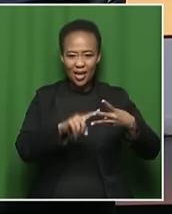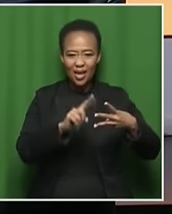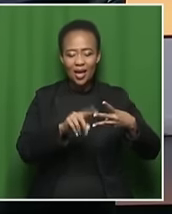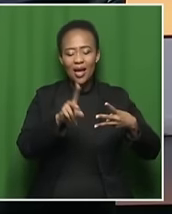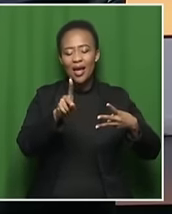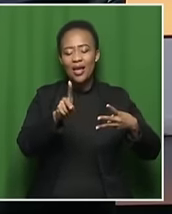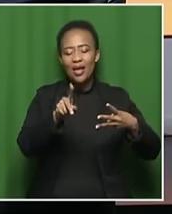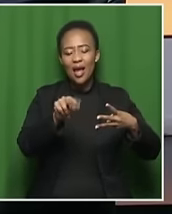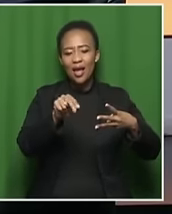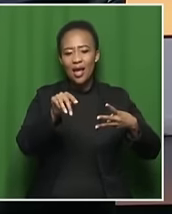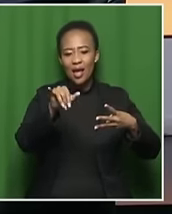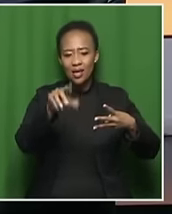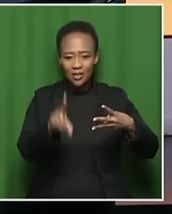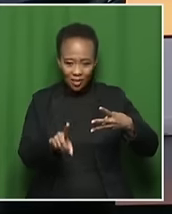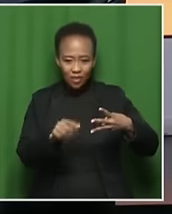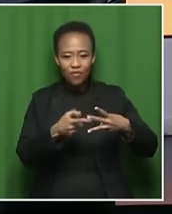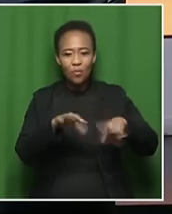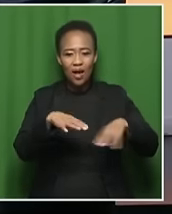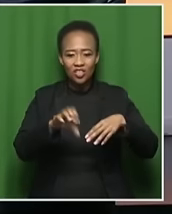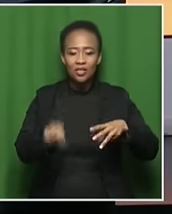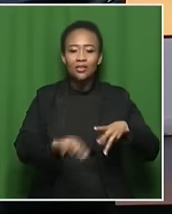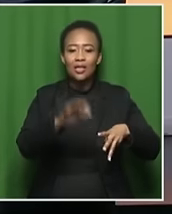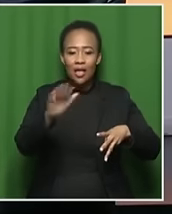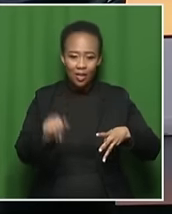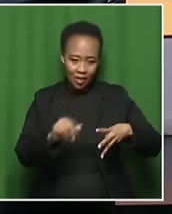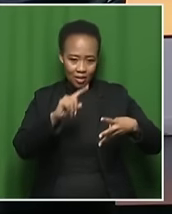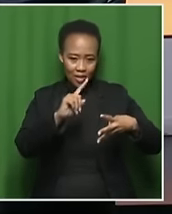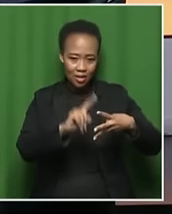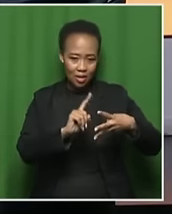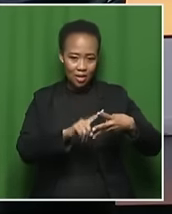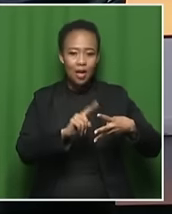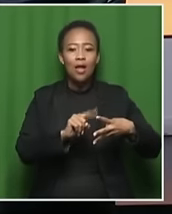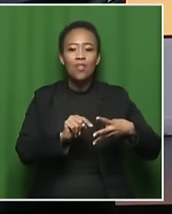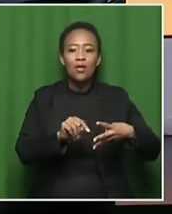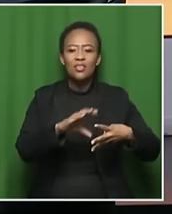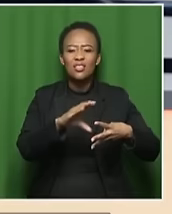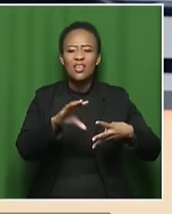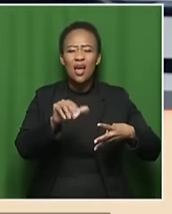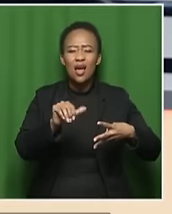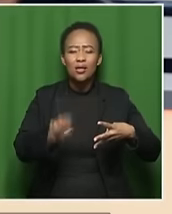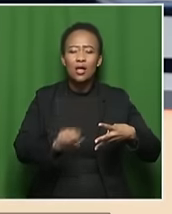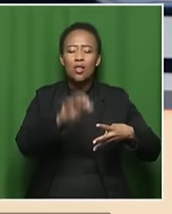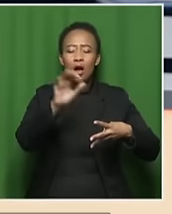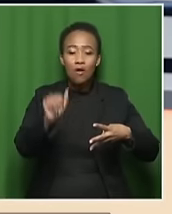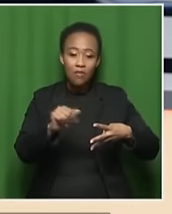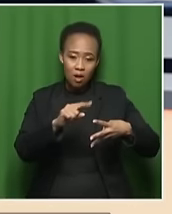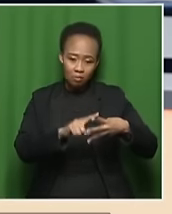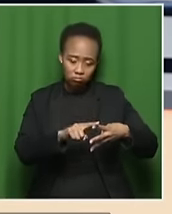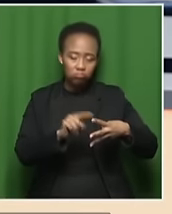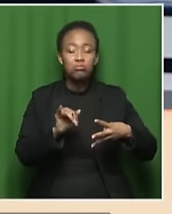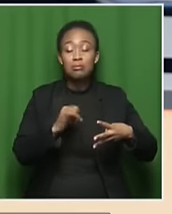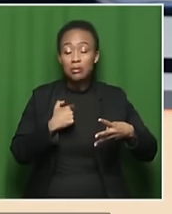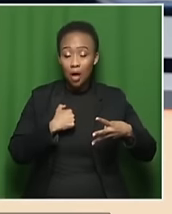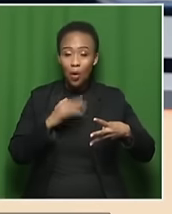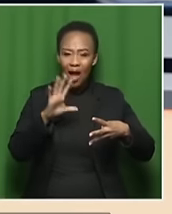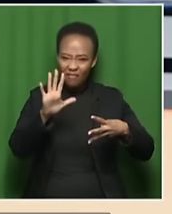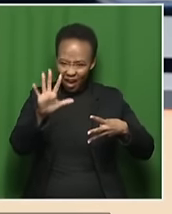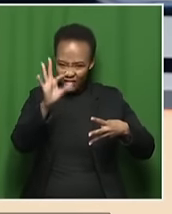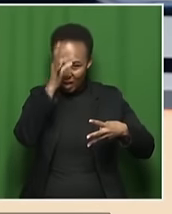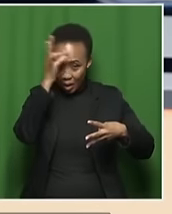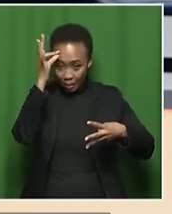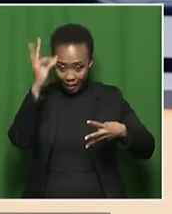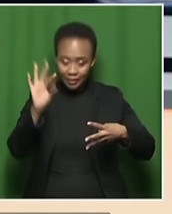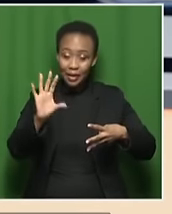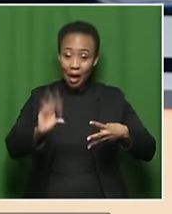from Conservatives in Action SA and Michael Beaumont from Action SA. So We've got about 5 minutes left. So let's